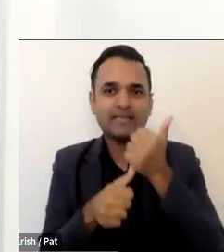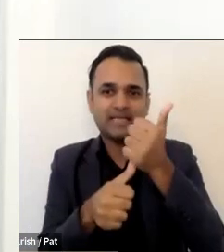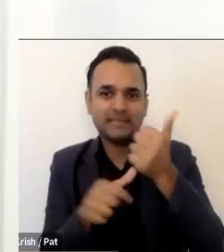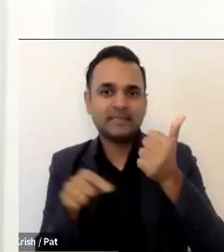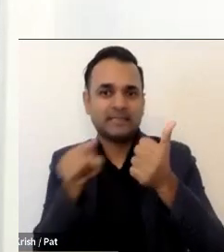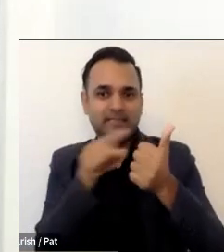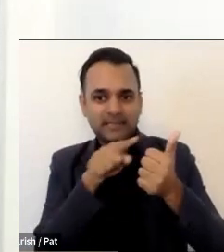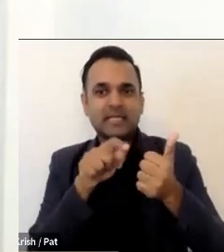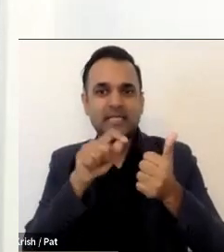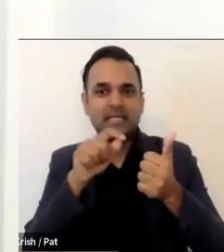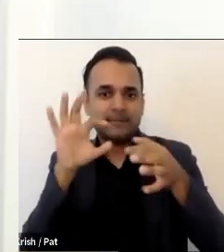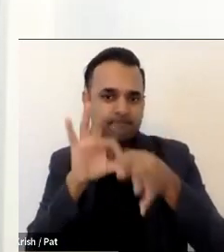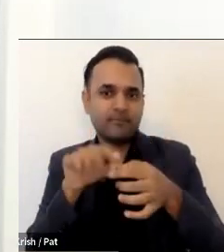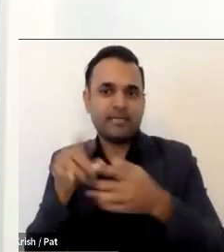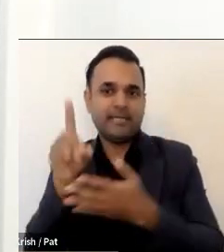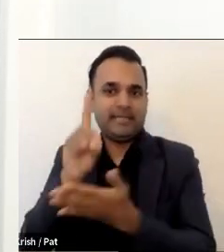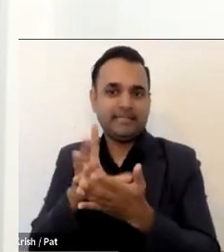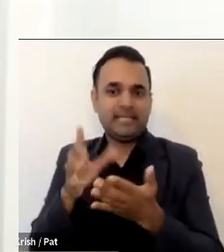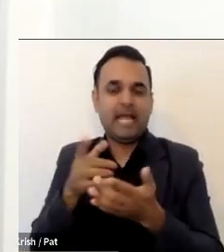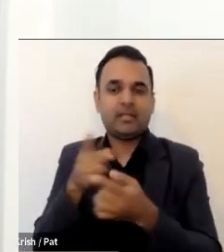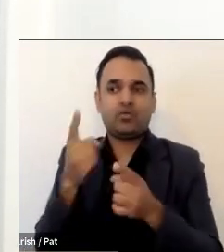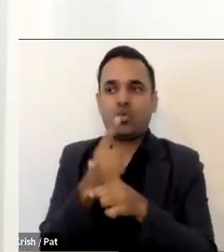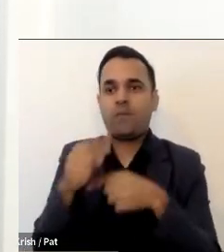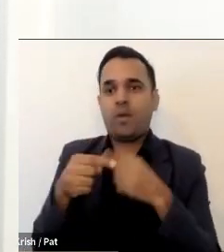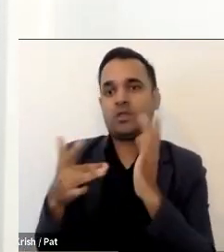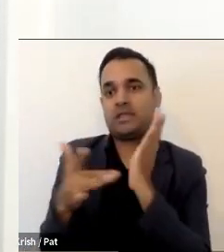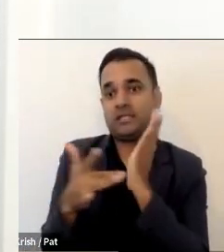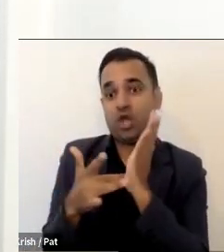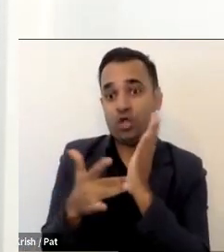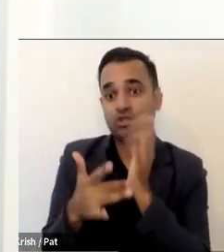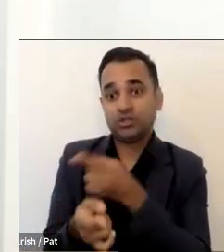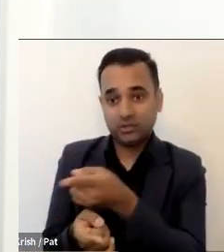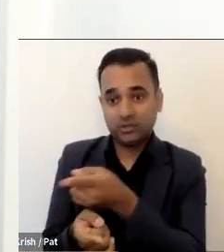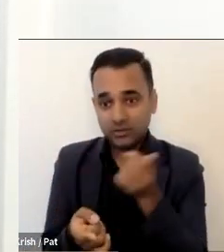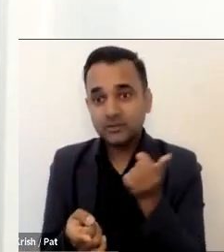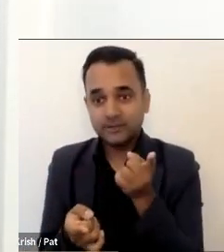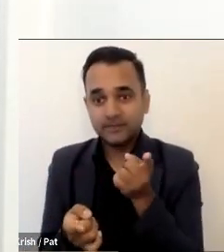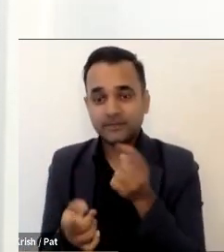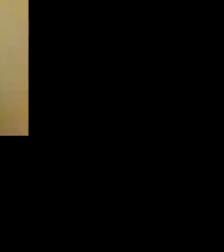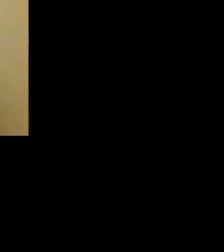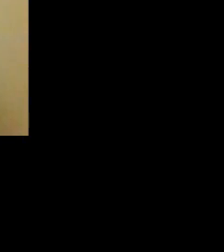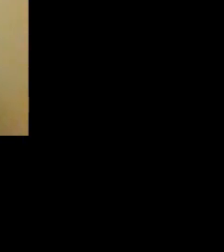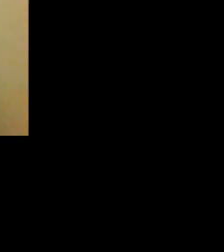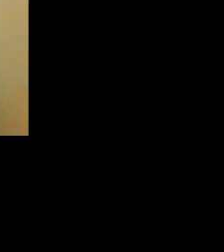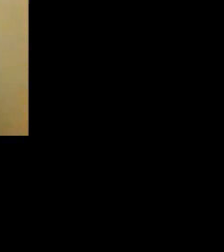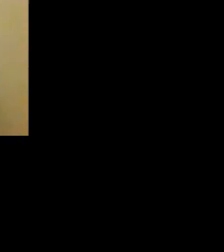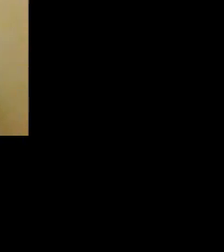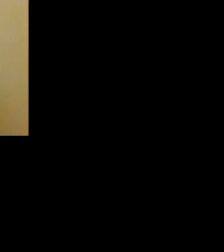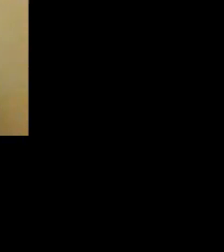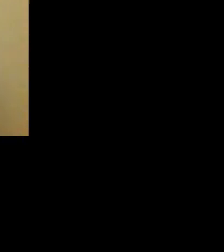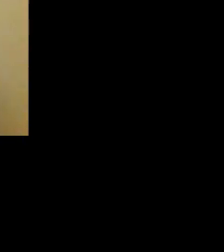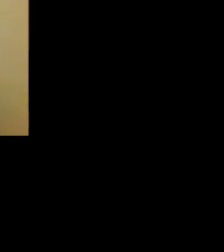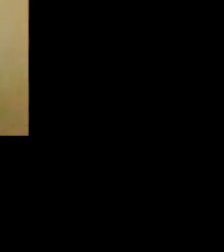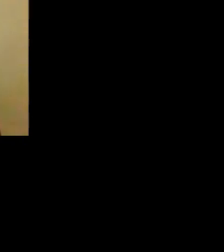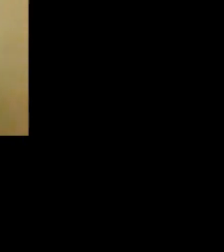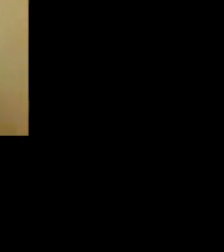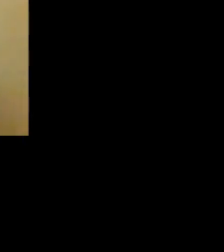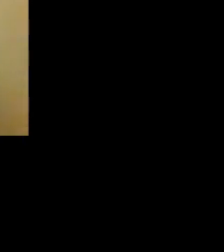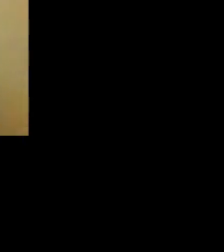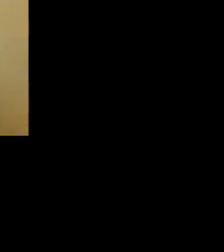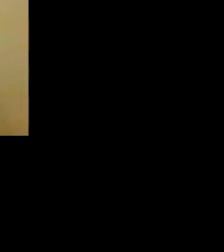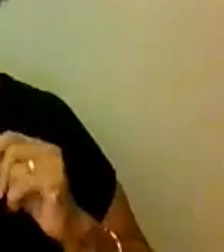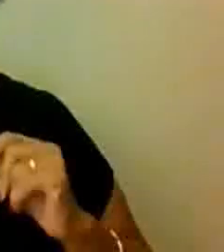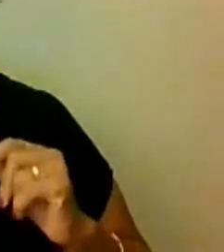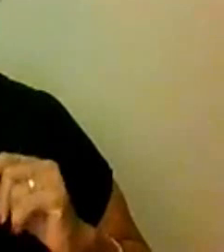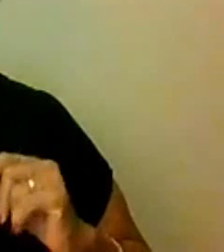And it's, you know, so easy just to think about what those design teams could or probably look like,